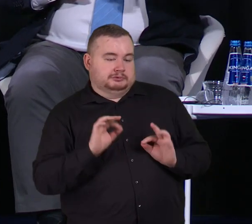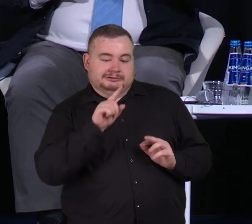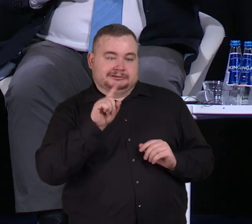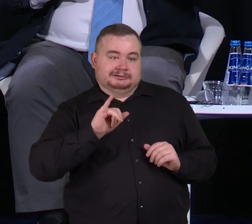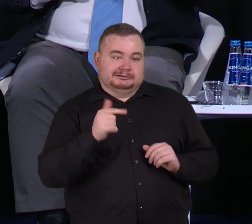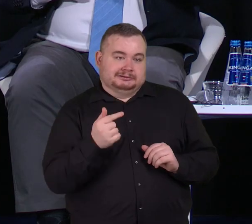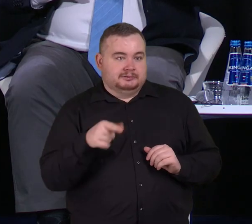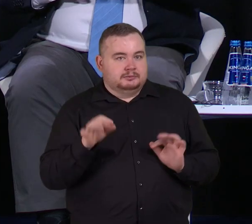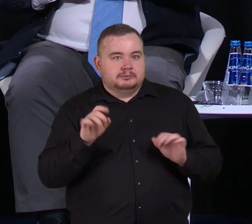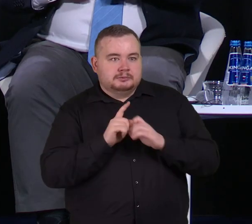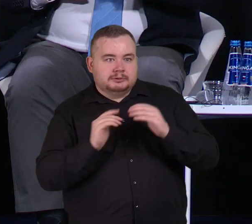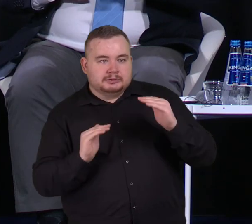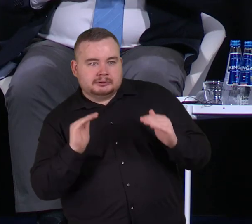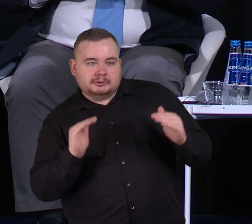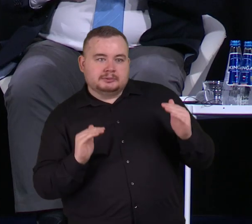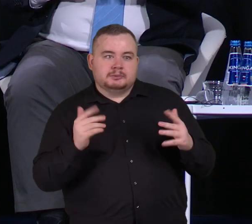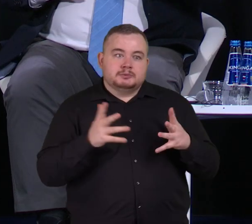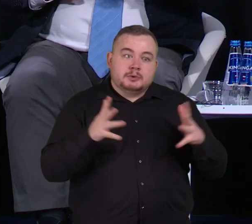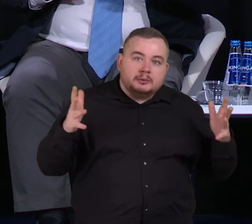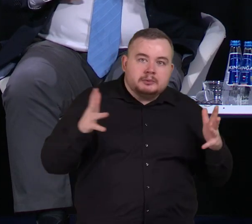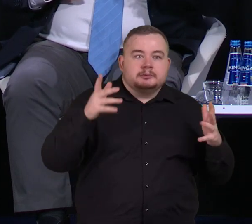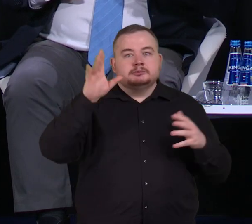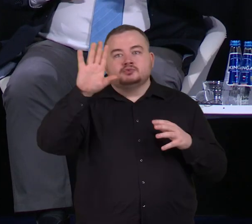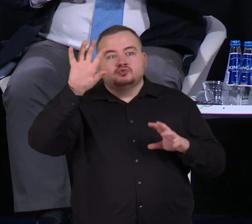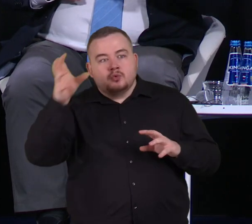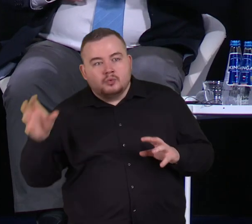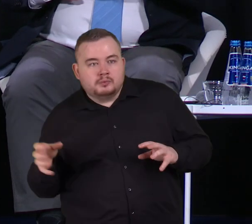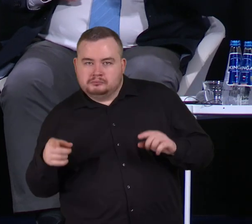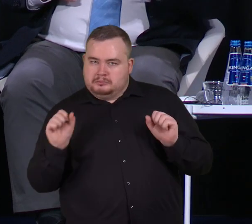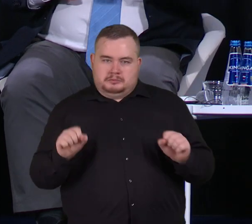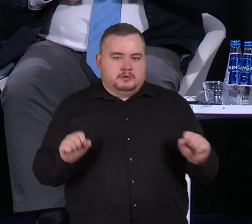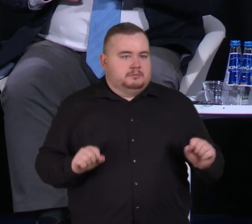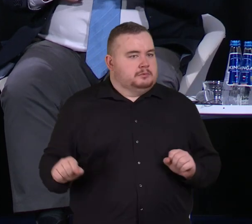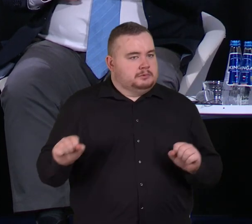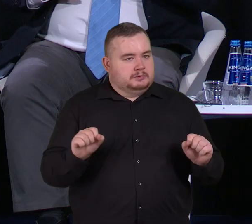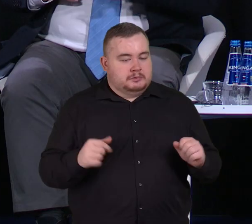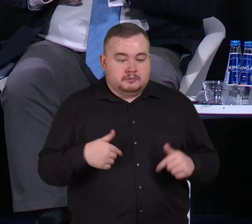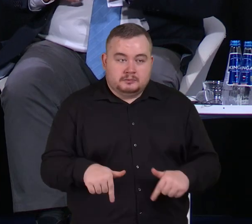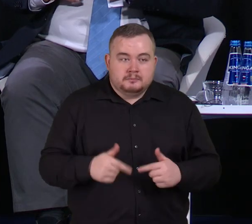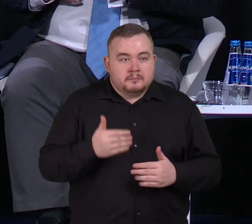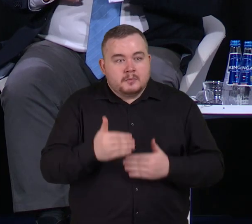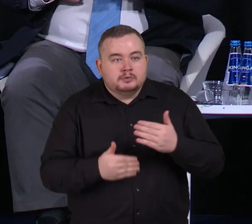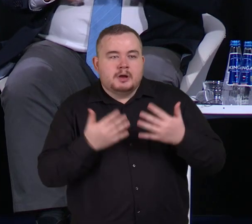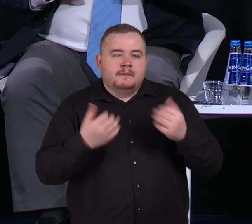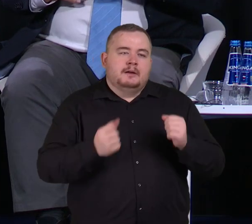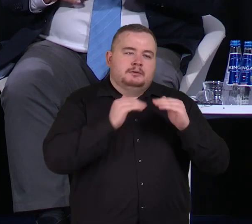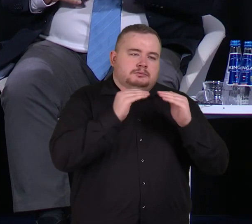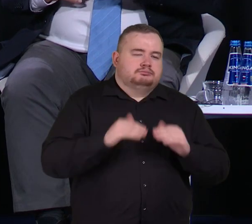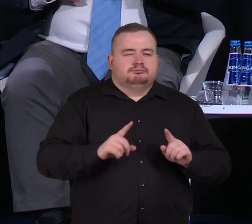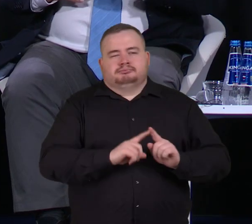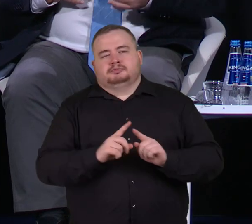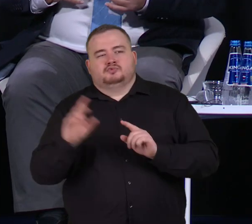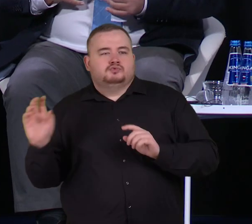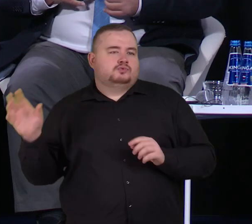there is a multi-level governance process in each country, because each country is different from another. But one expectation that I